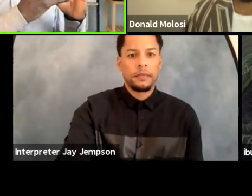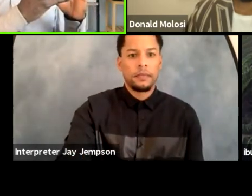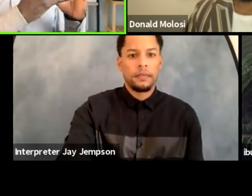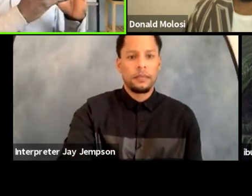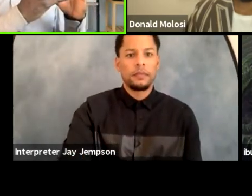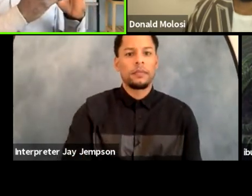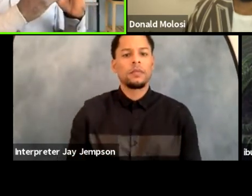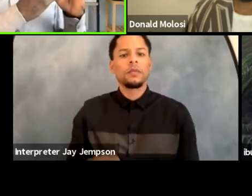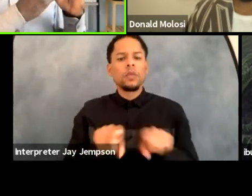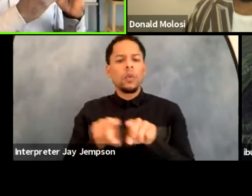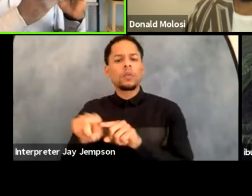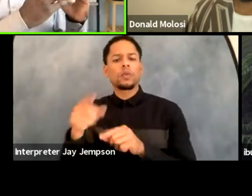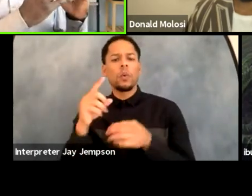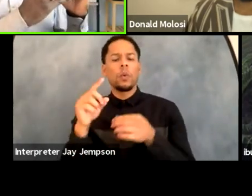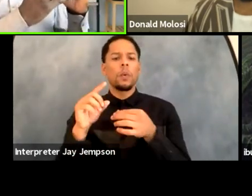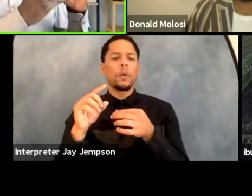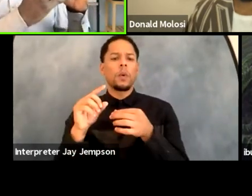of